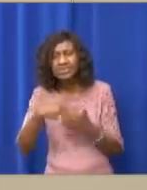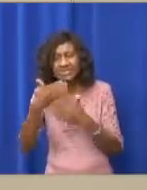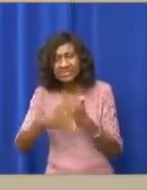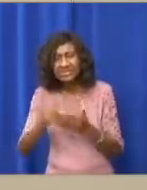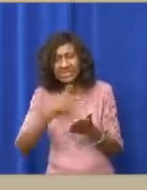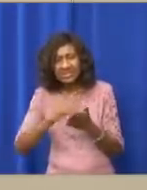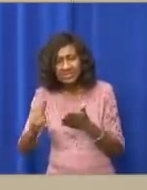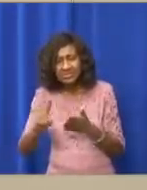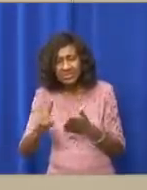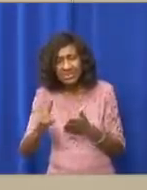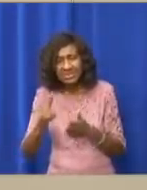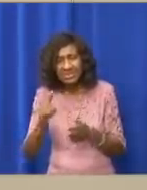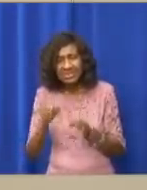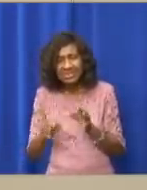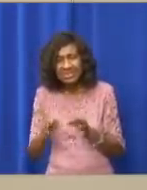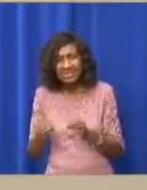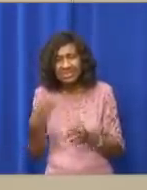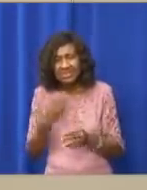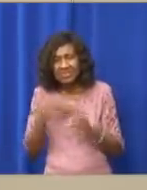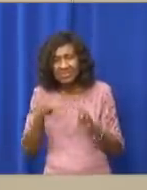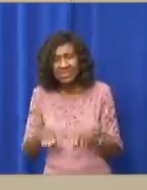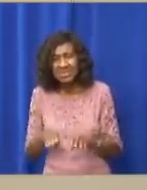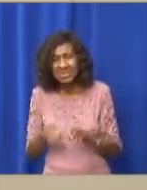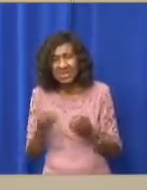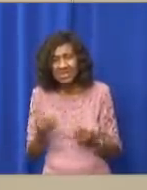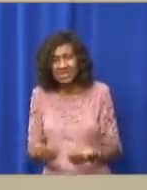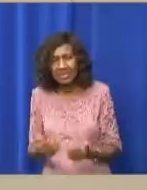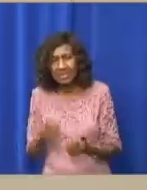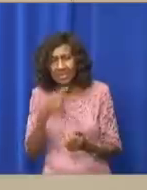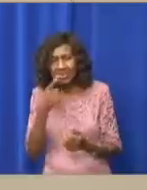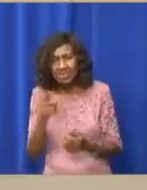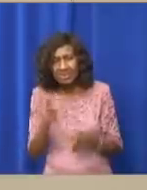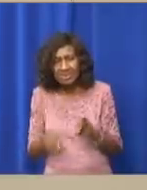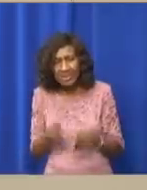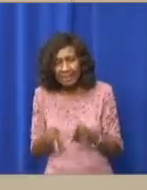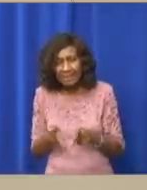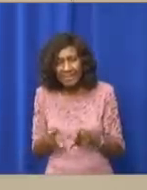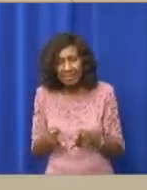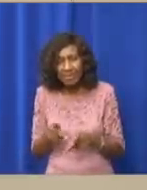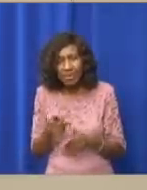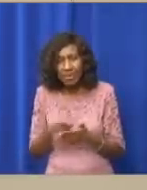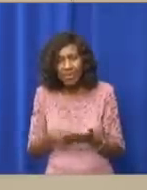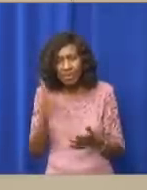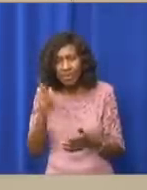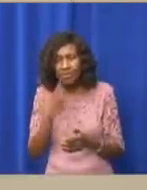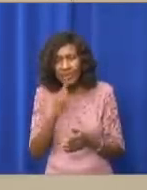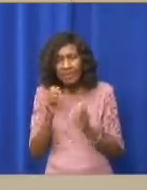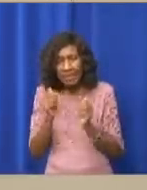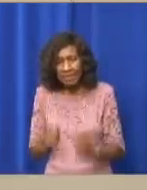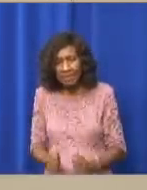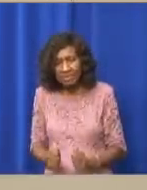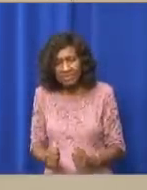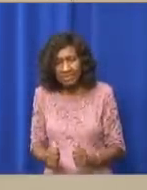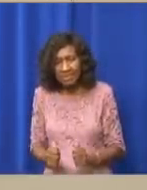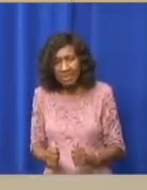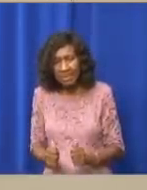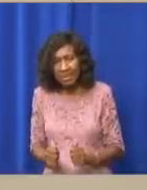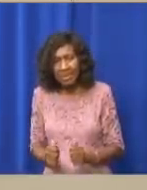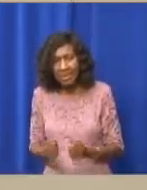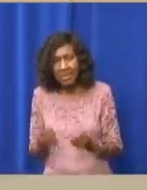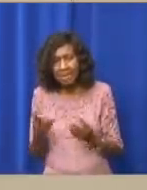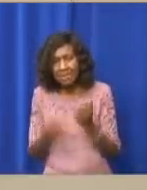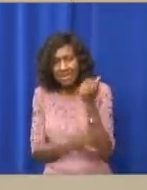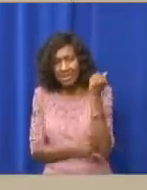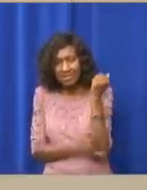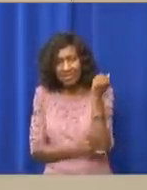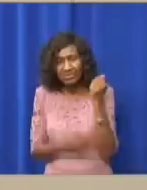to the lifting of the formal suspension and advise customers what will be possible and what will not at this time. Many countries still